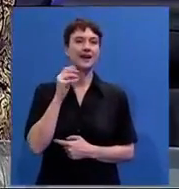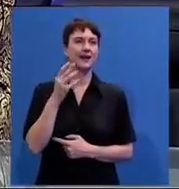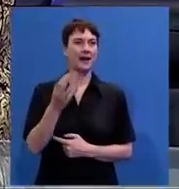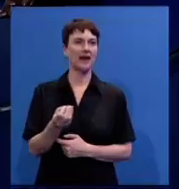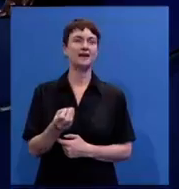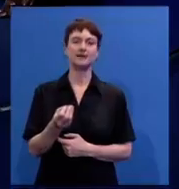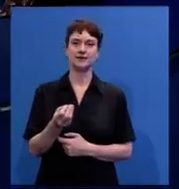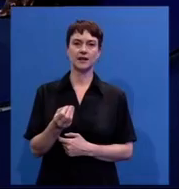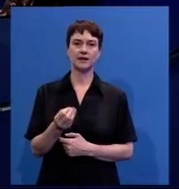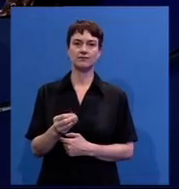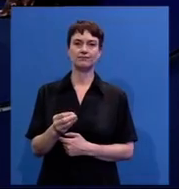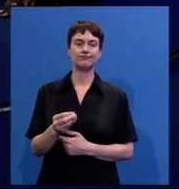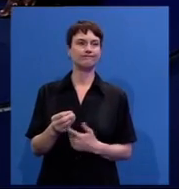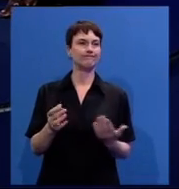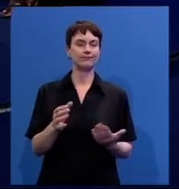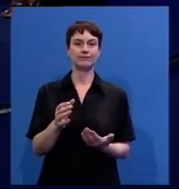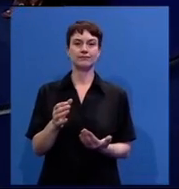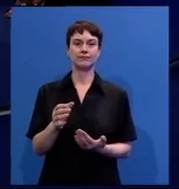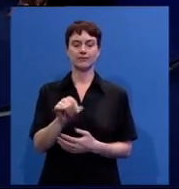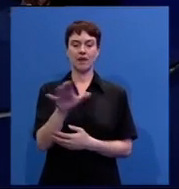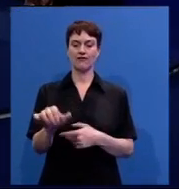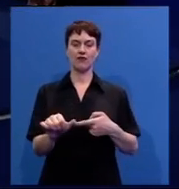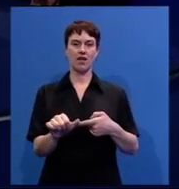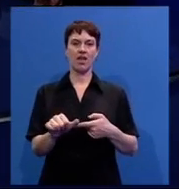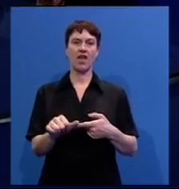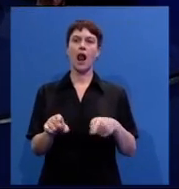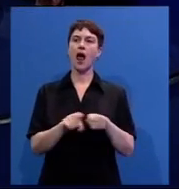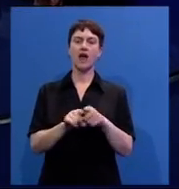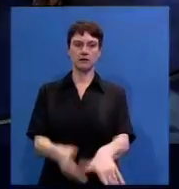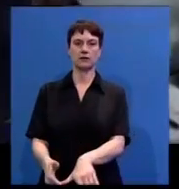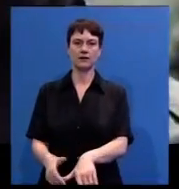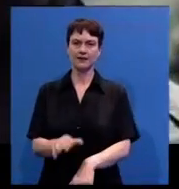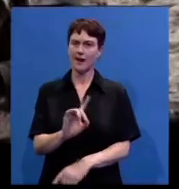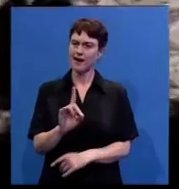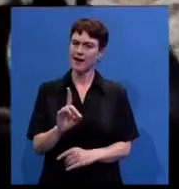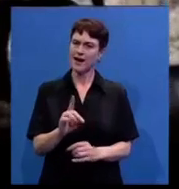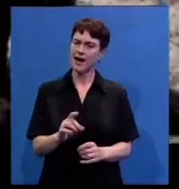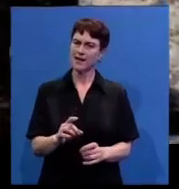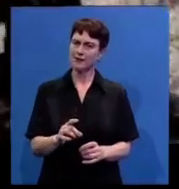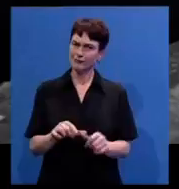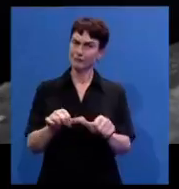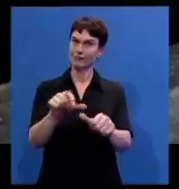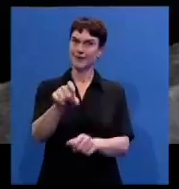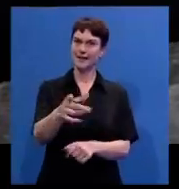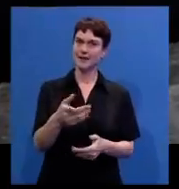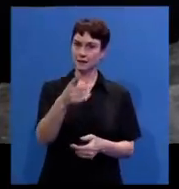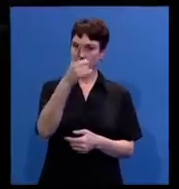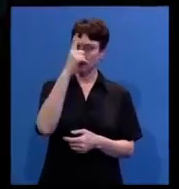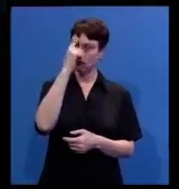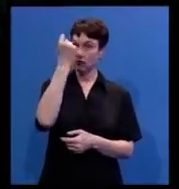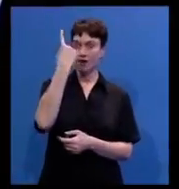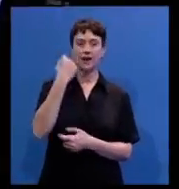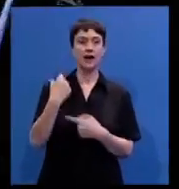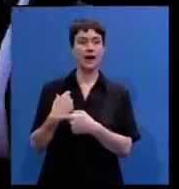continent, that the continent must rise again. But in principle, you would then realize that what